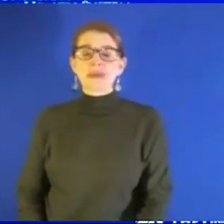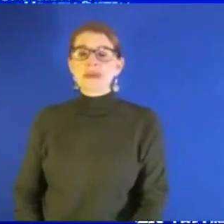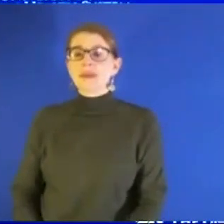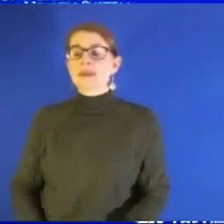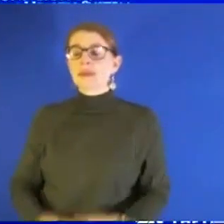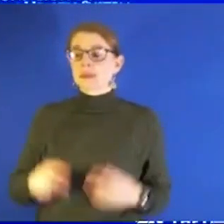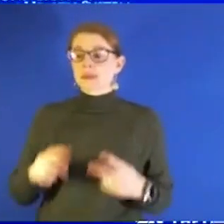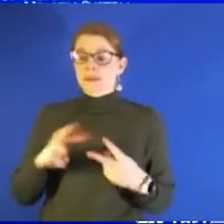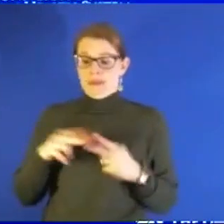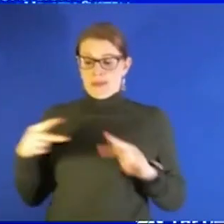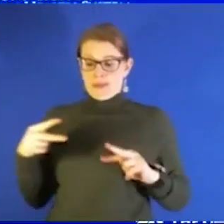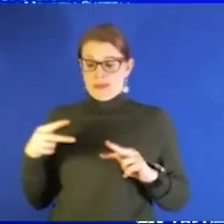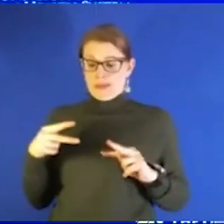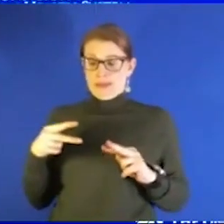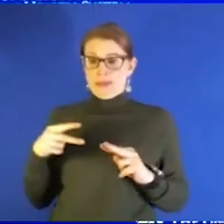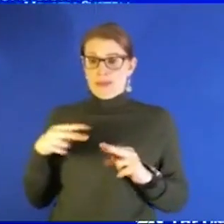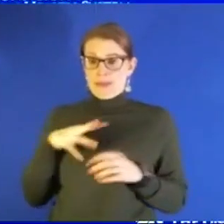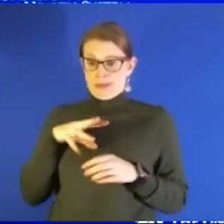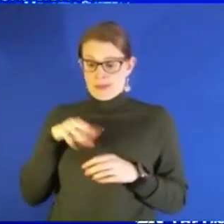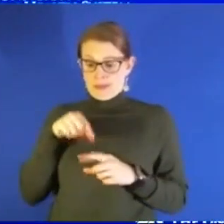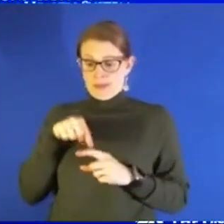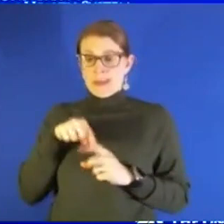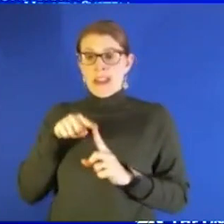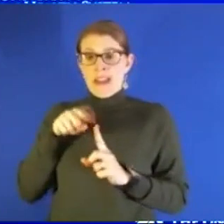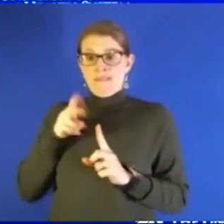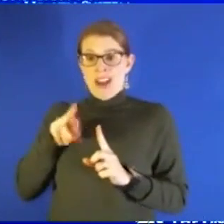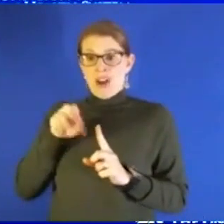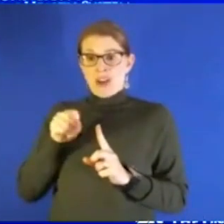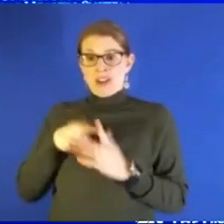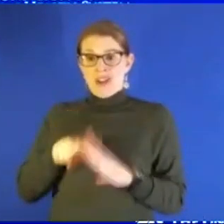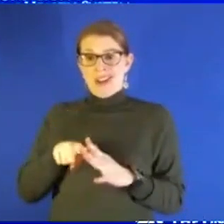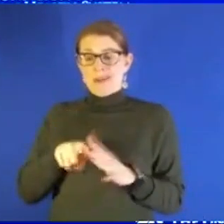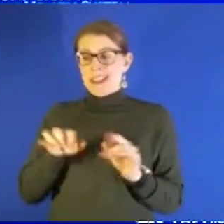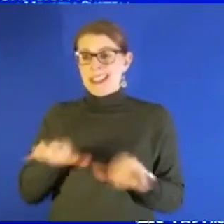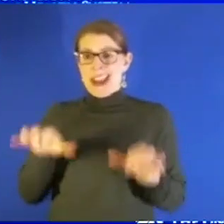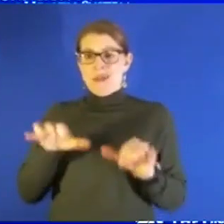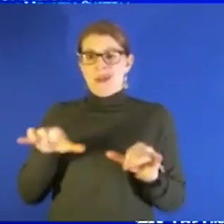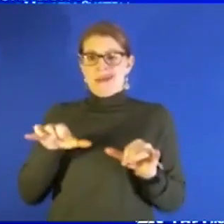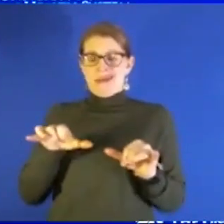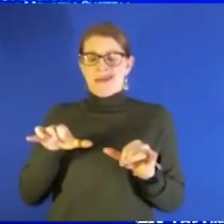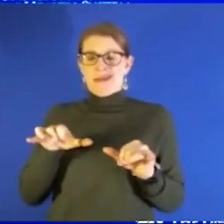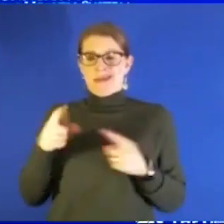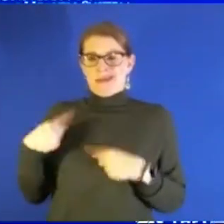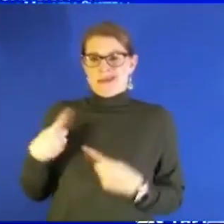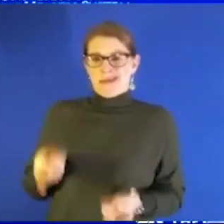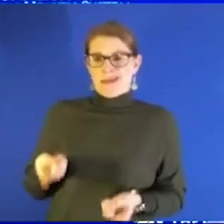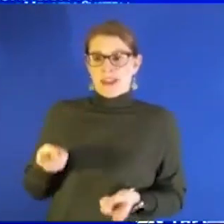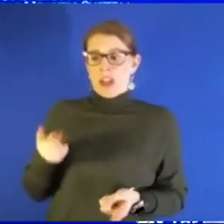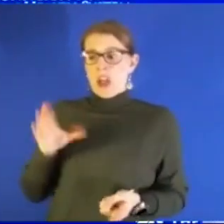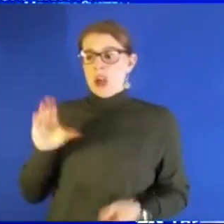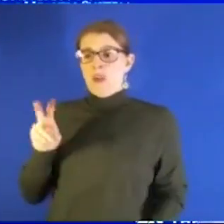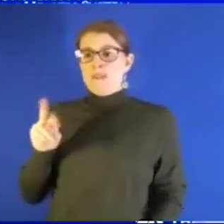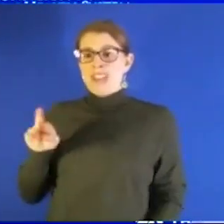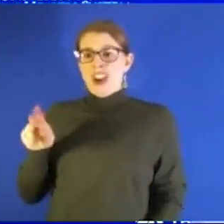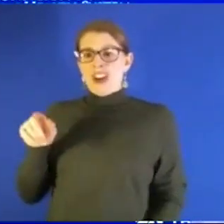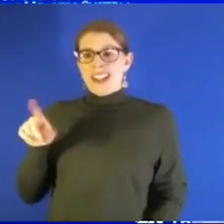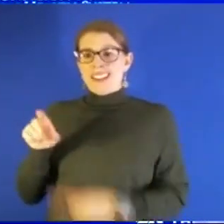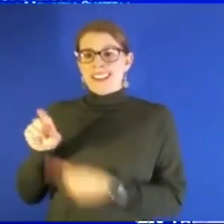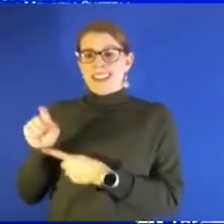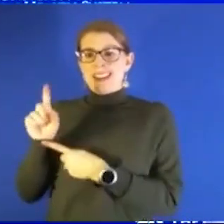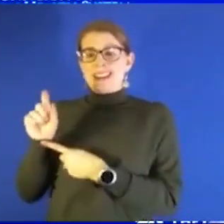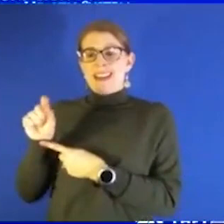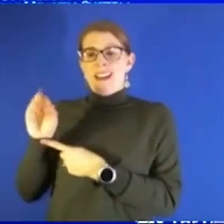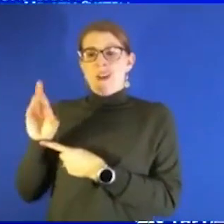virus have been stable throughout the variants. If you look on covariants.org, where they do an excellent job of looking at all